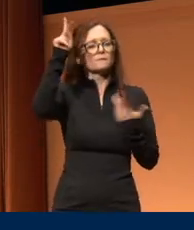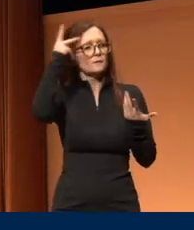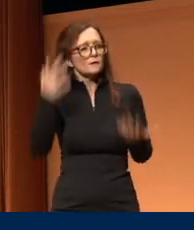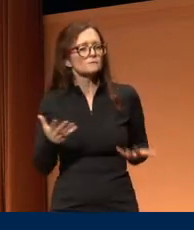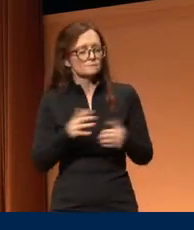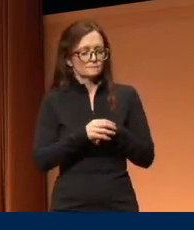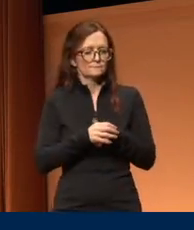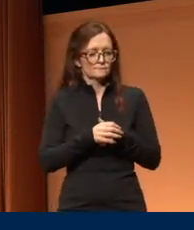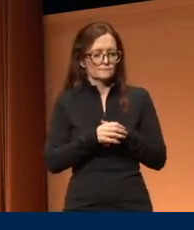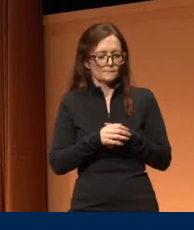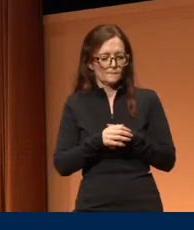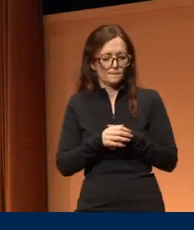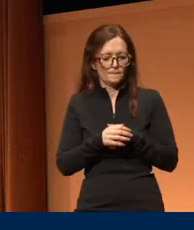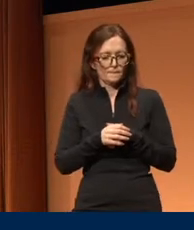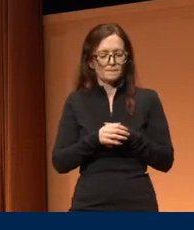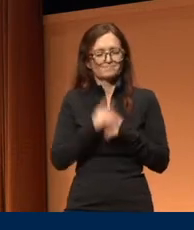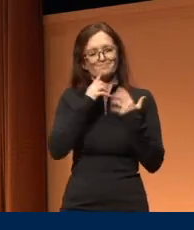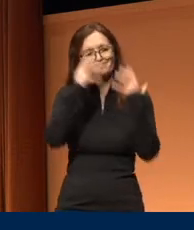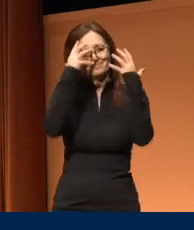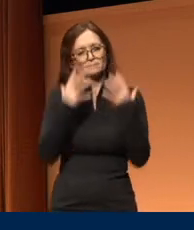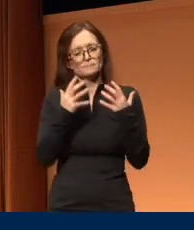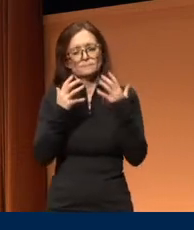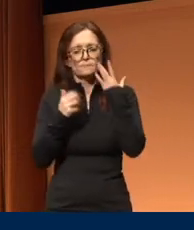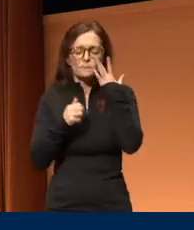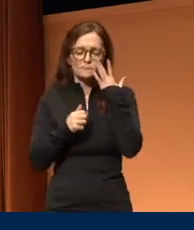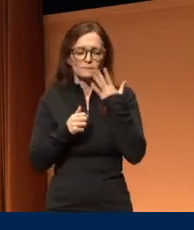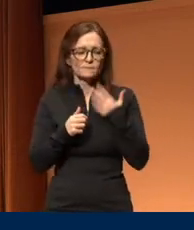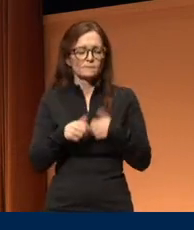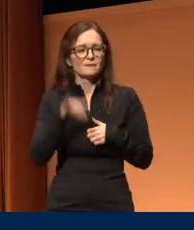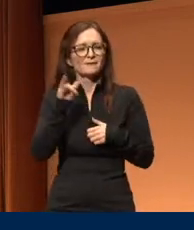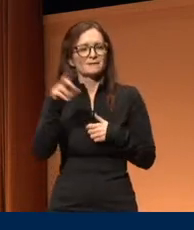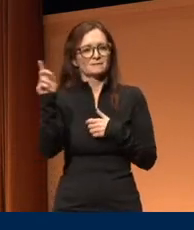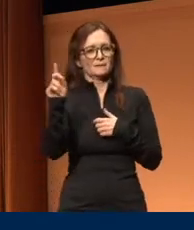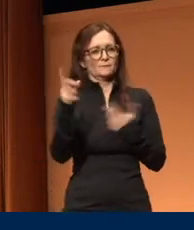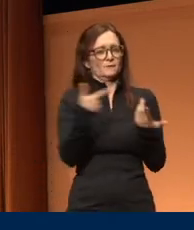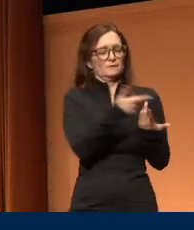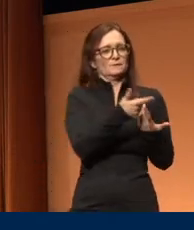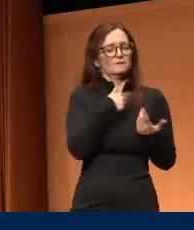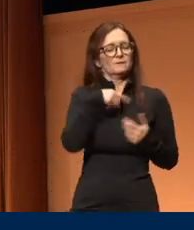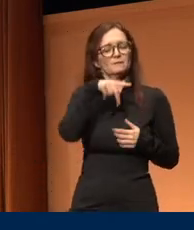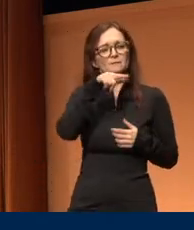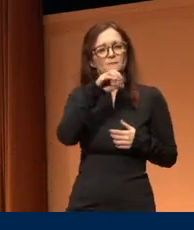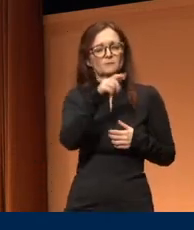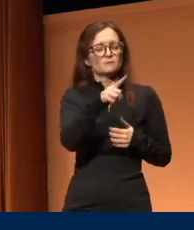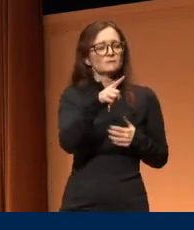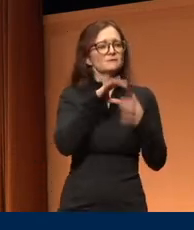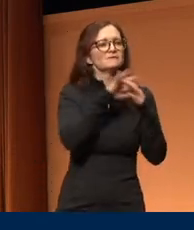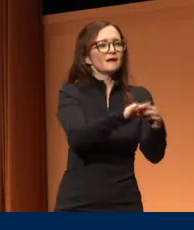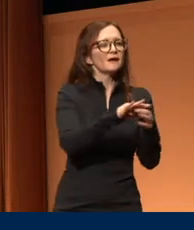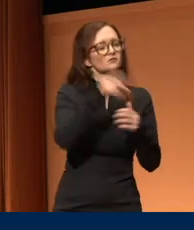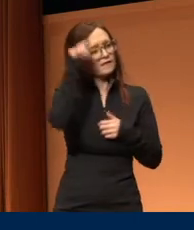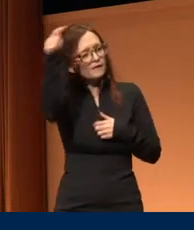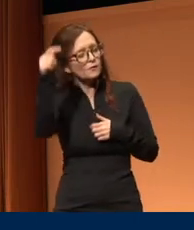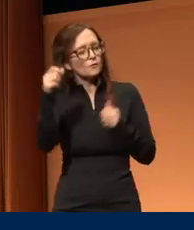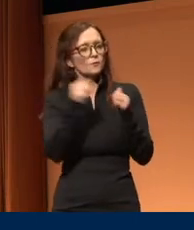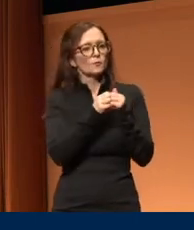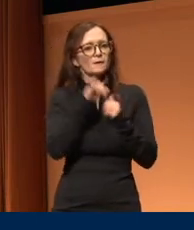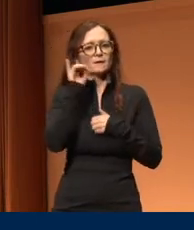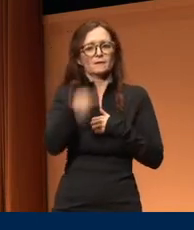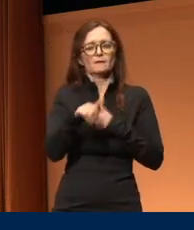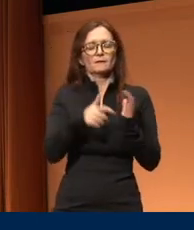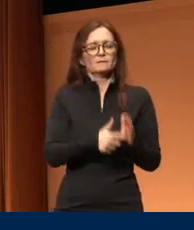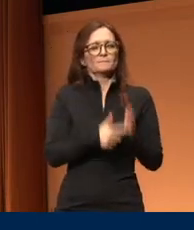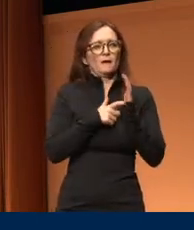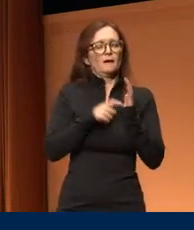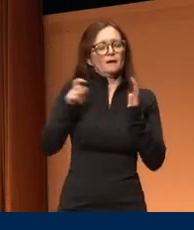wisdom. Unfortunately, as an epistemic Democrat, because Plato attaches his theory to a demanding notion